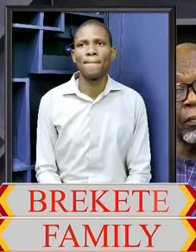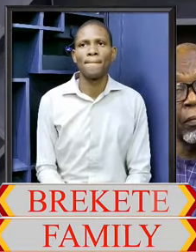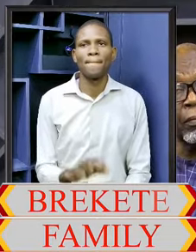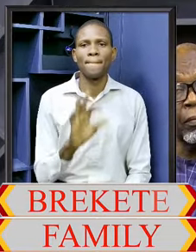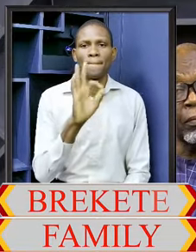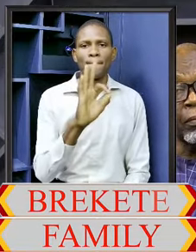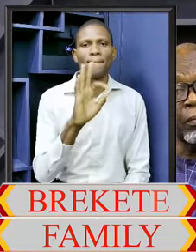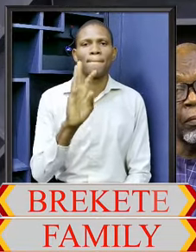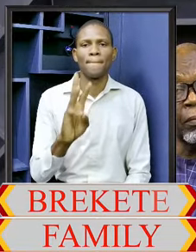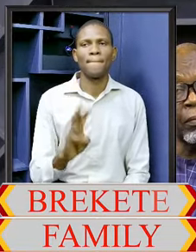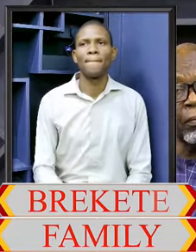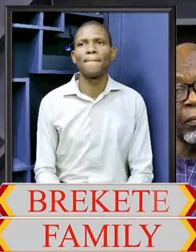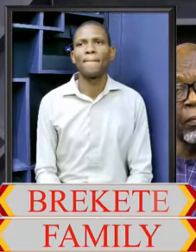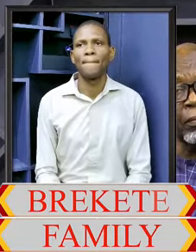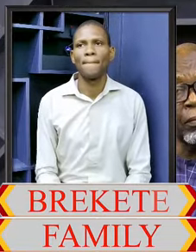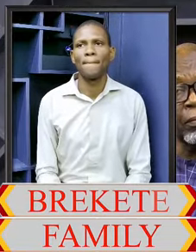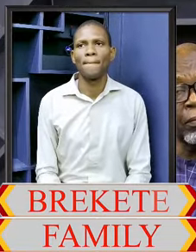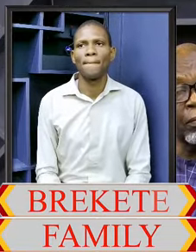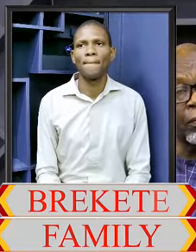081-00-78-54-96.